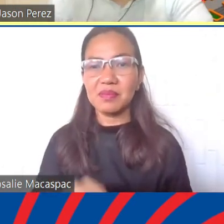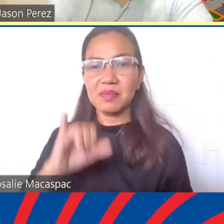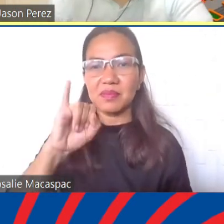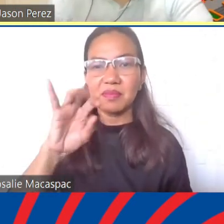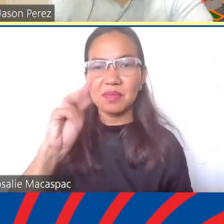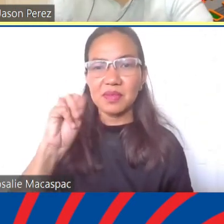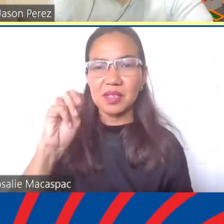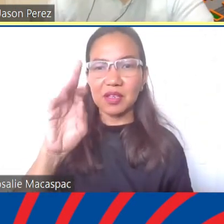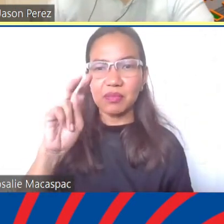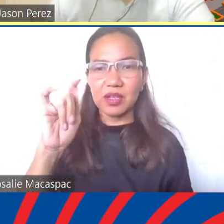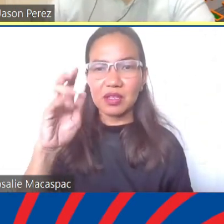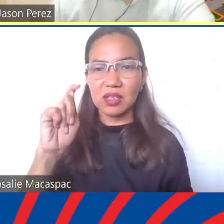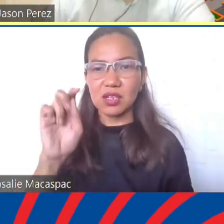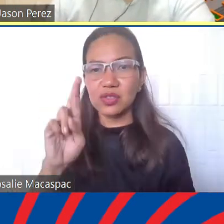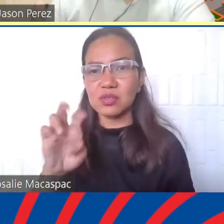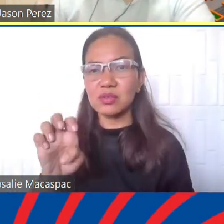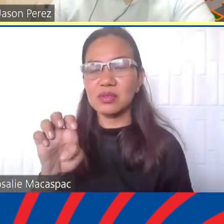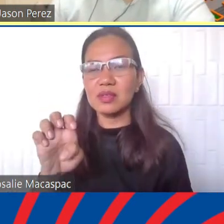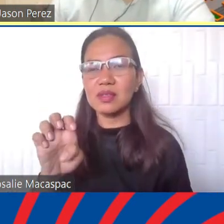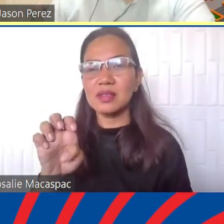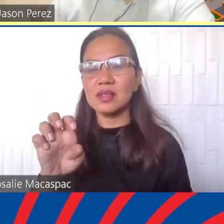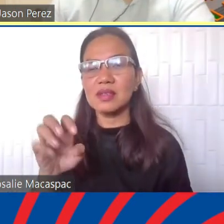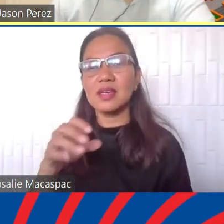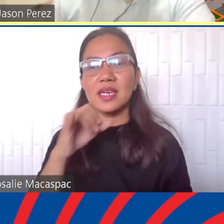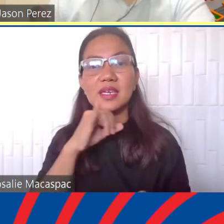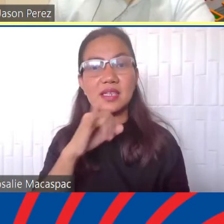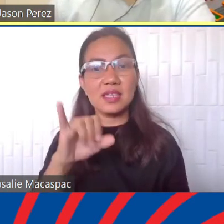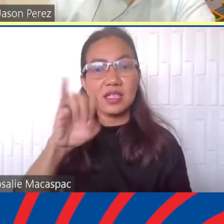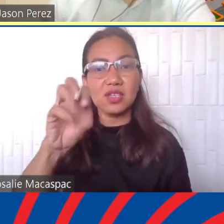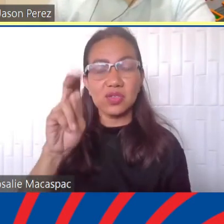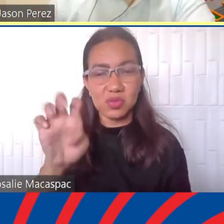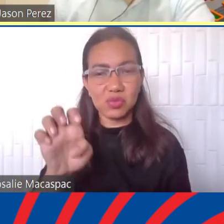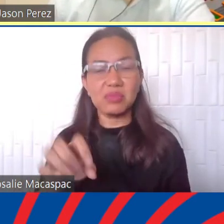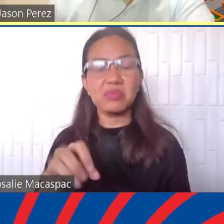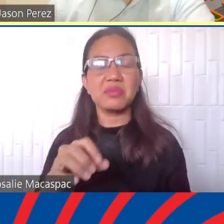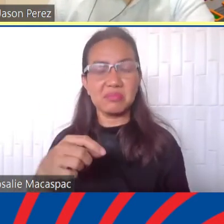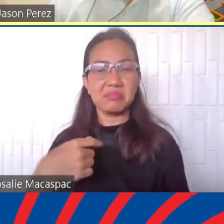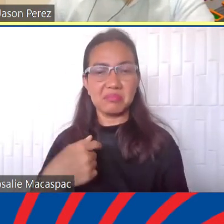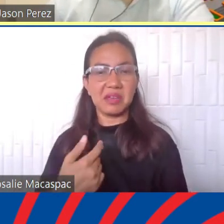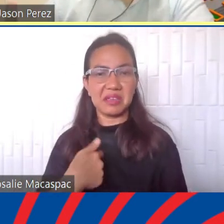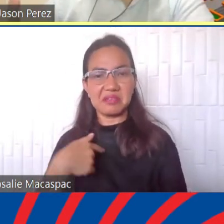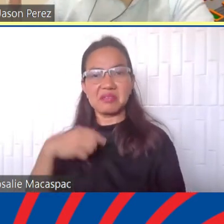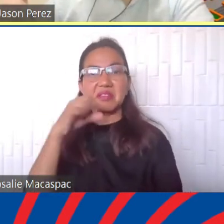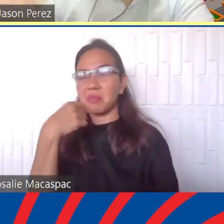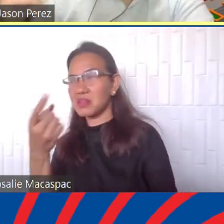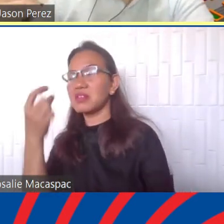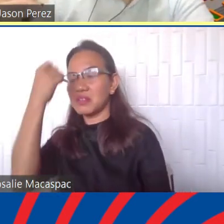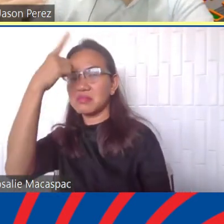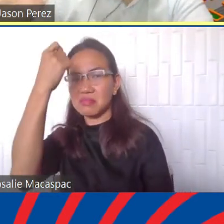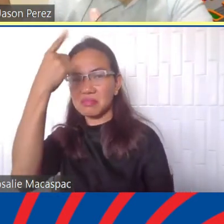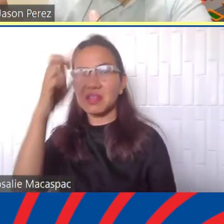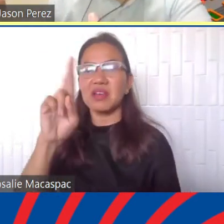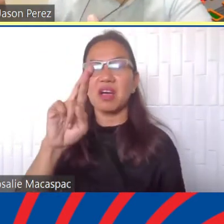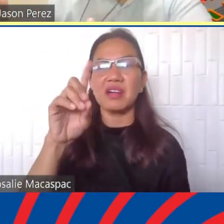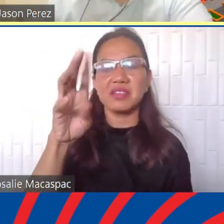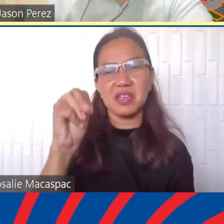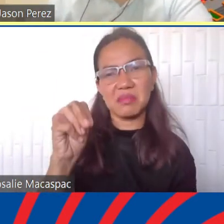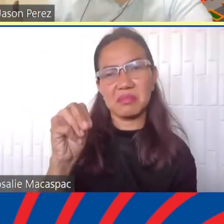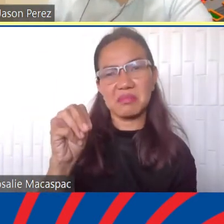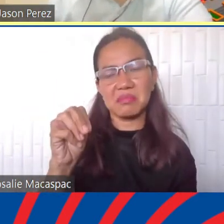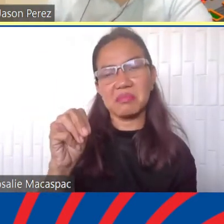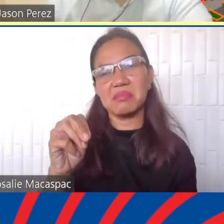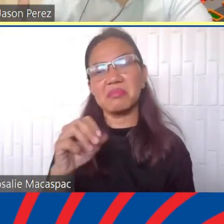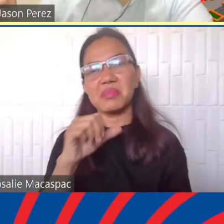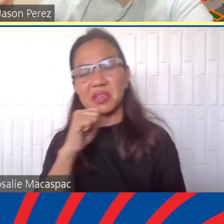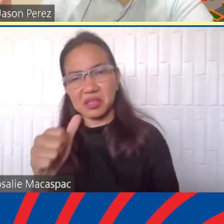infrastructure is still an issue, then I can understand that RDM may